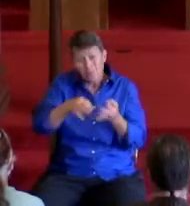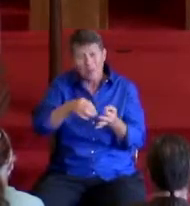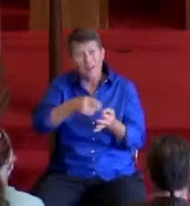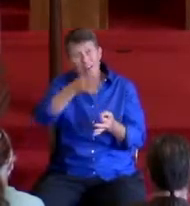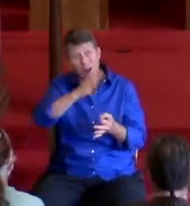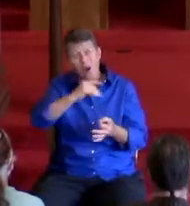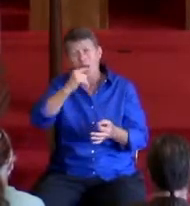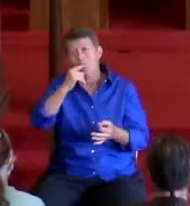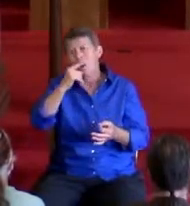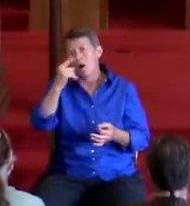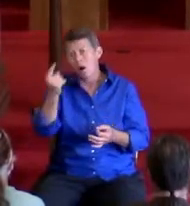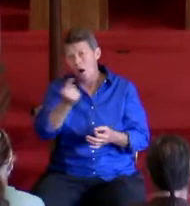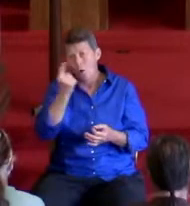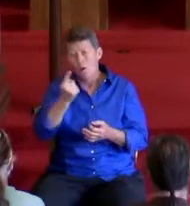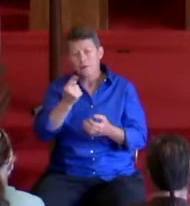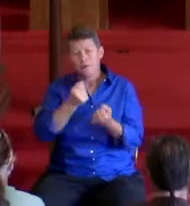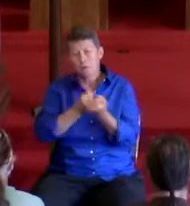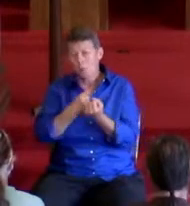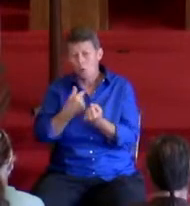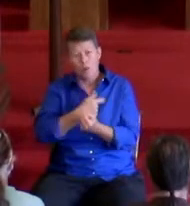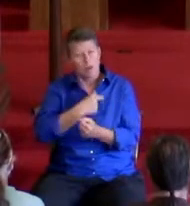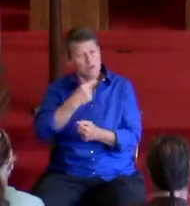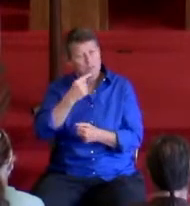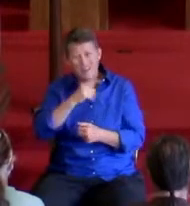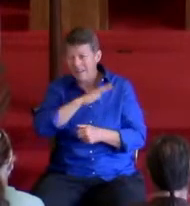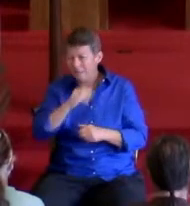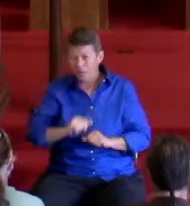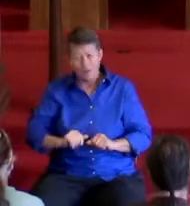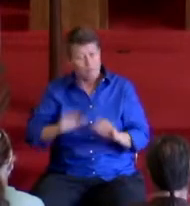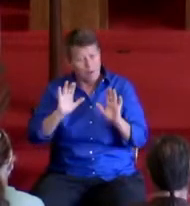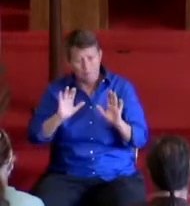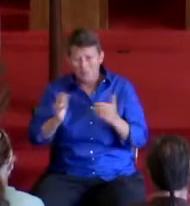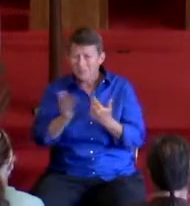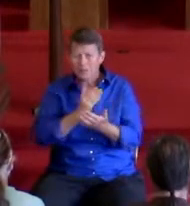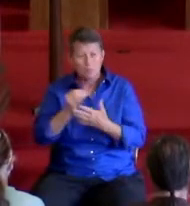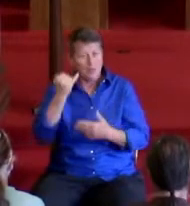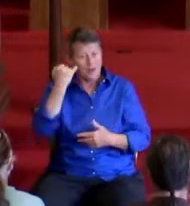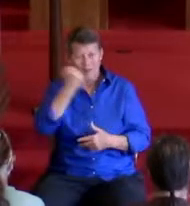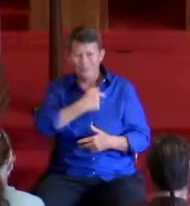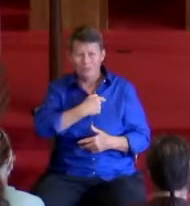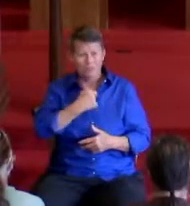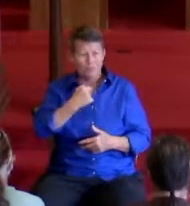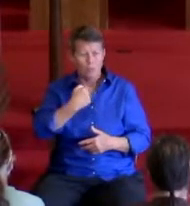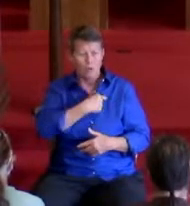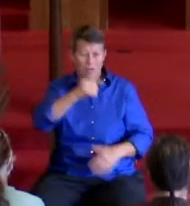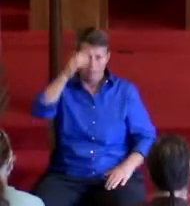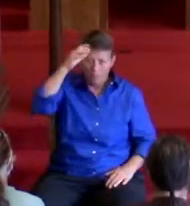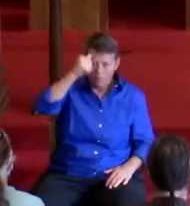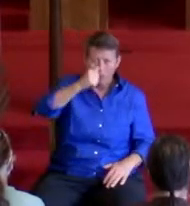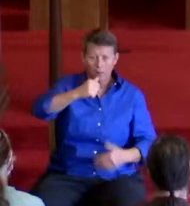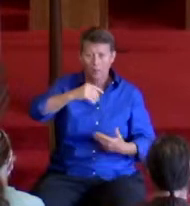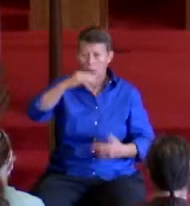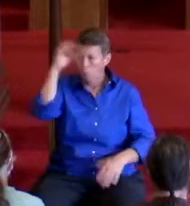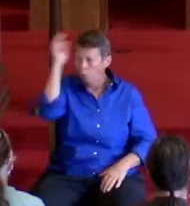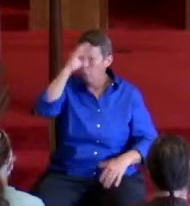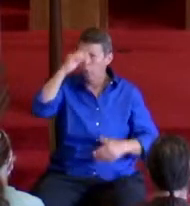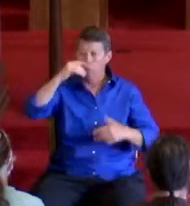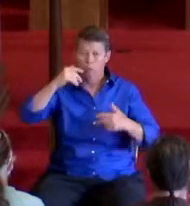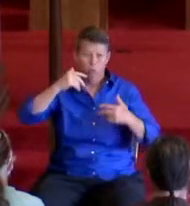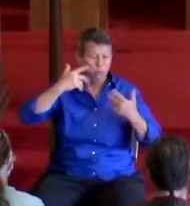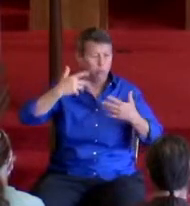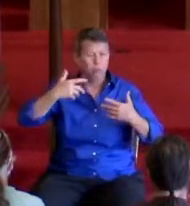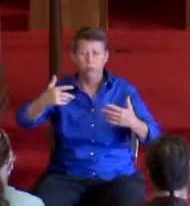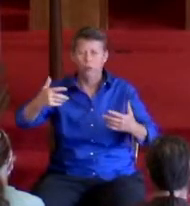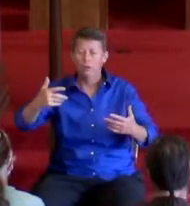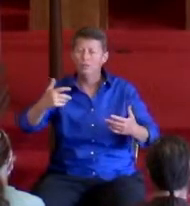matter how willful or clueless humans are. And ironically, despite